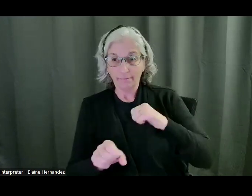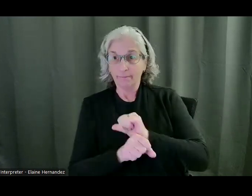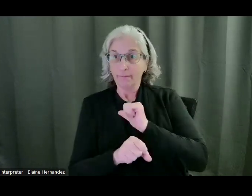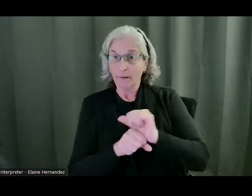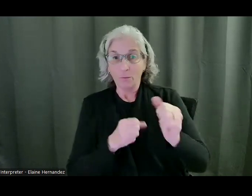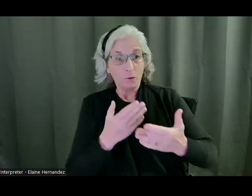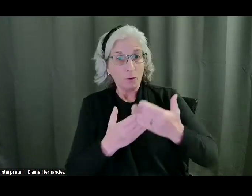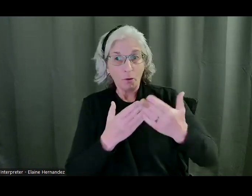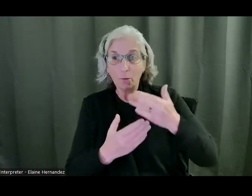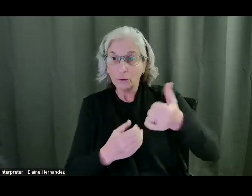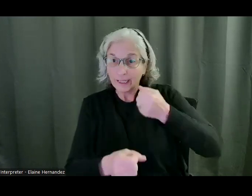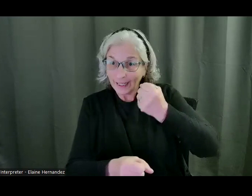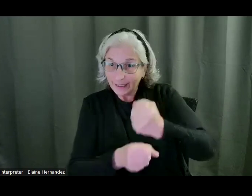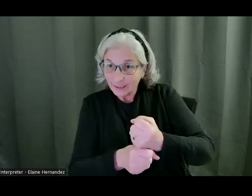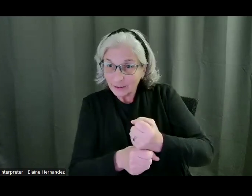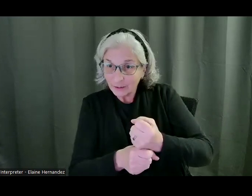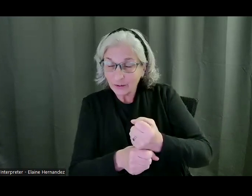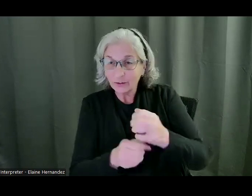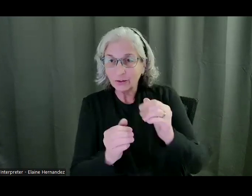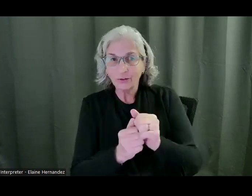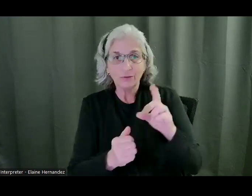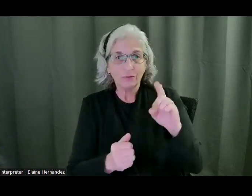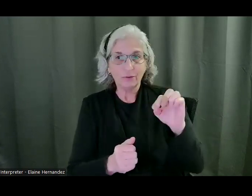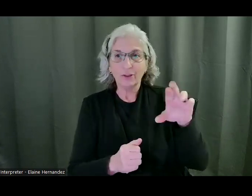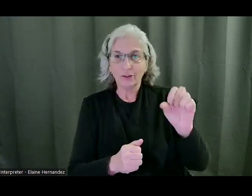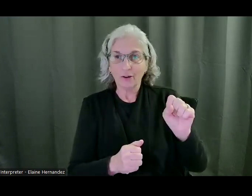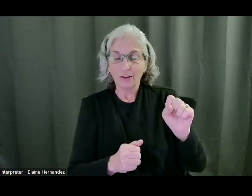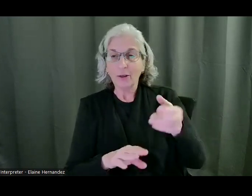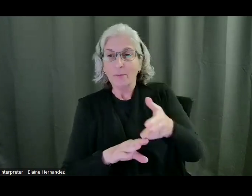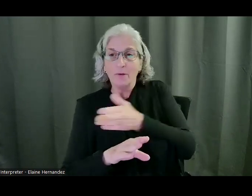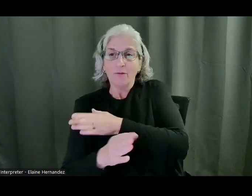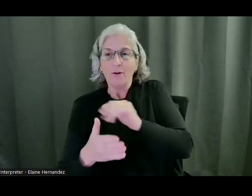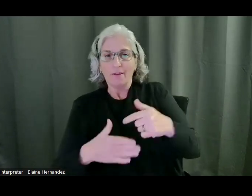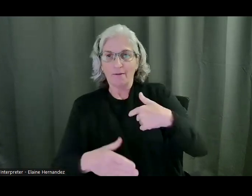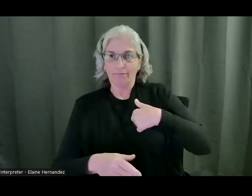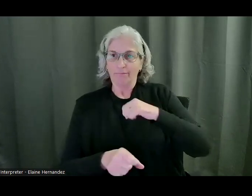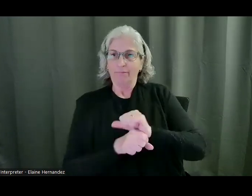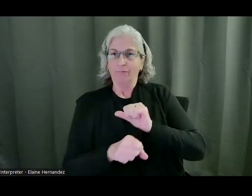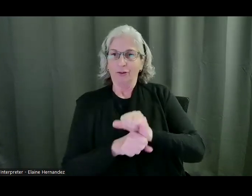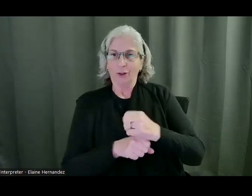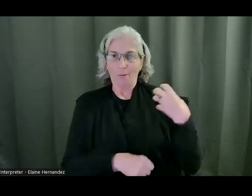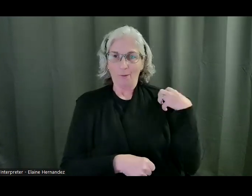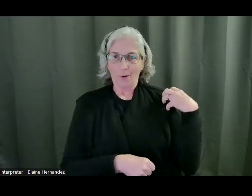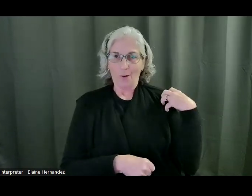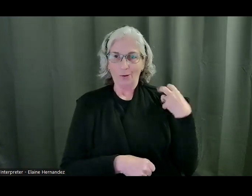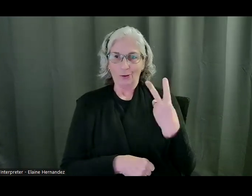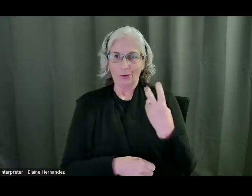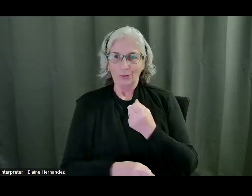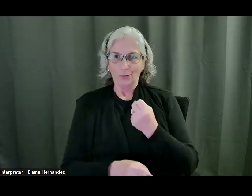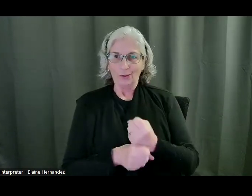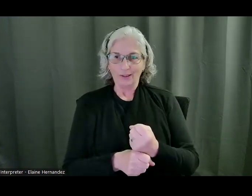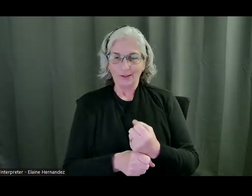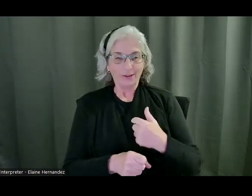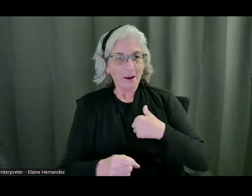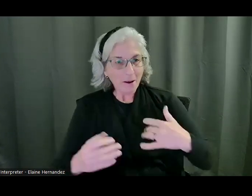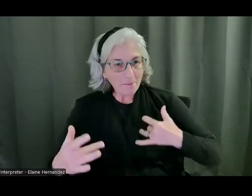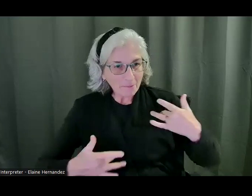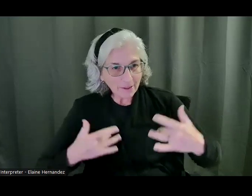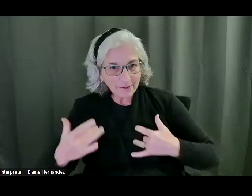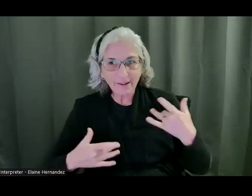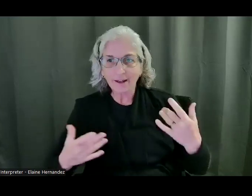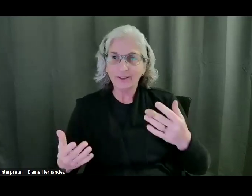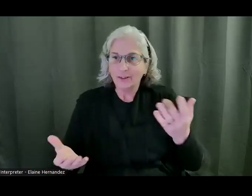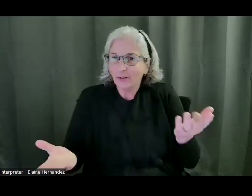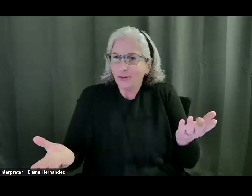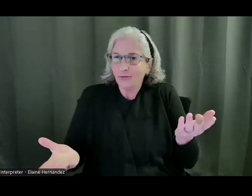years with DARS, and prior to that, I was a job coach for 2 years. So I'm excited to bring some field experience